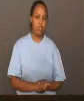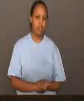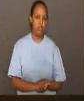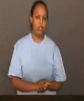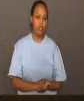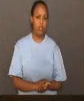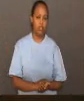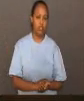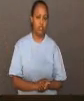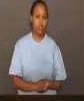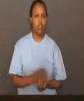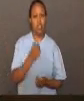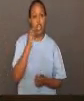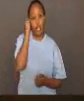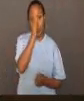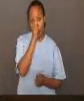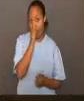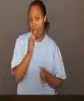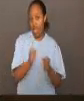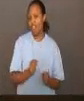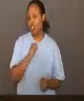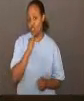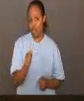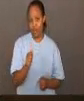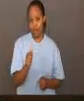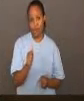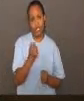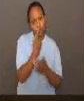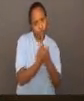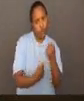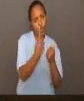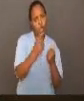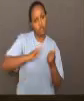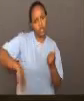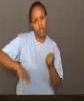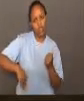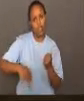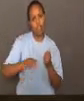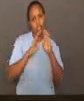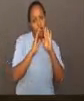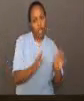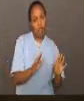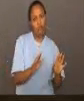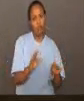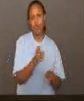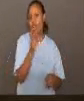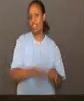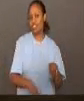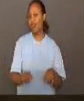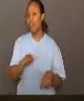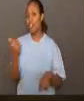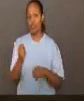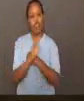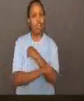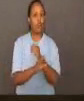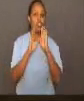not possible for Ethiopia to remain secure unless security is maintained in